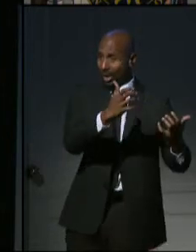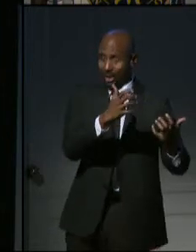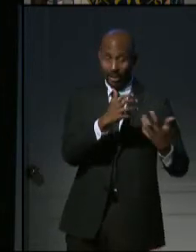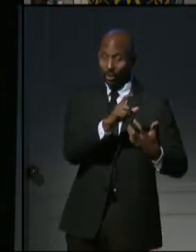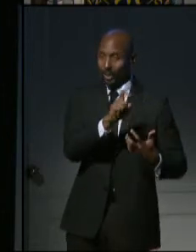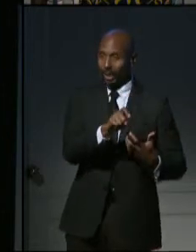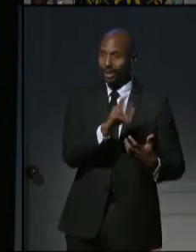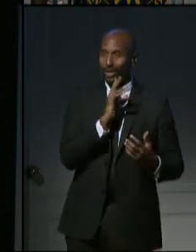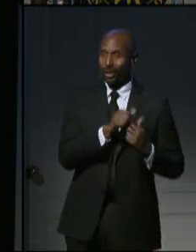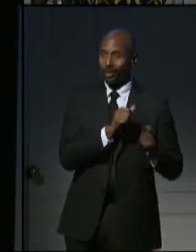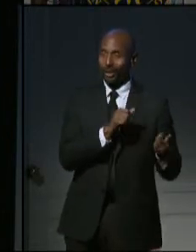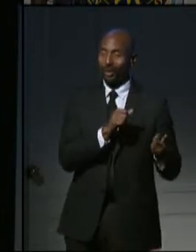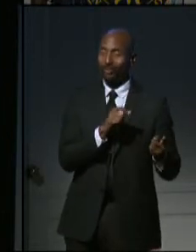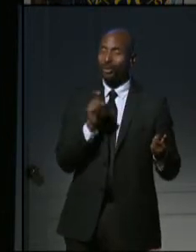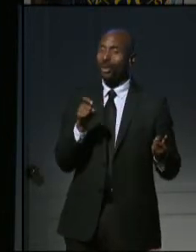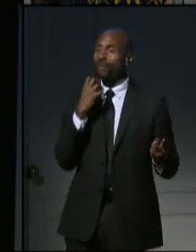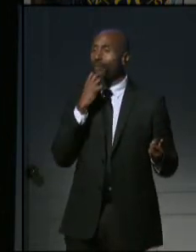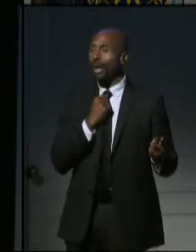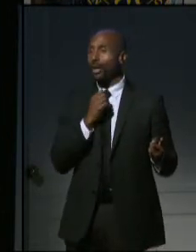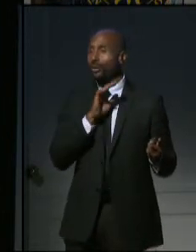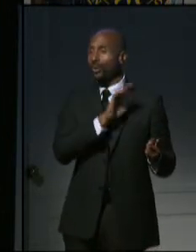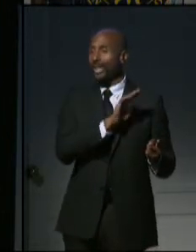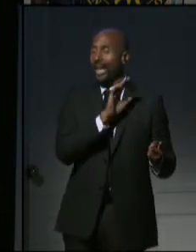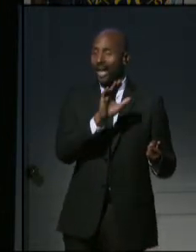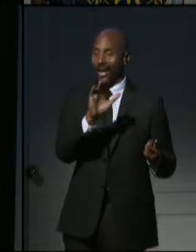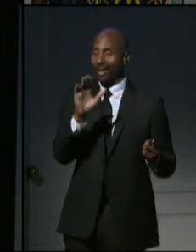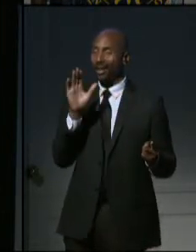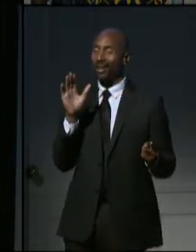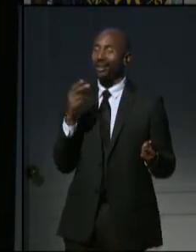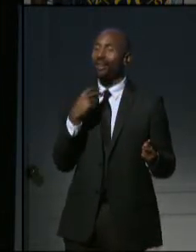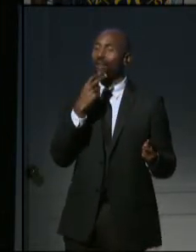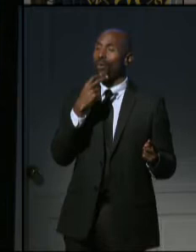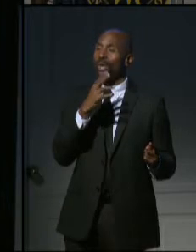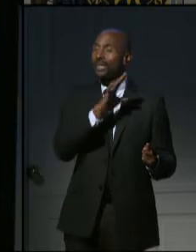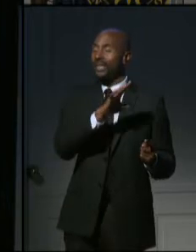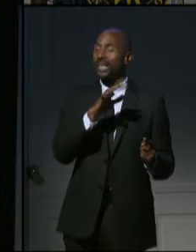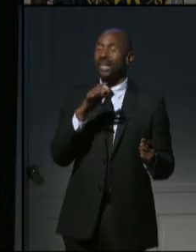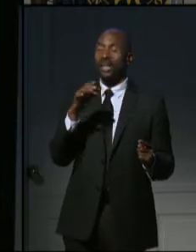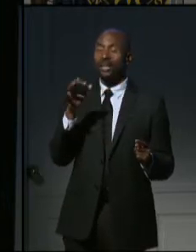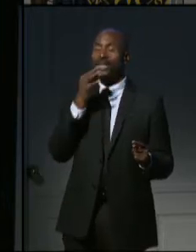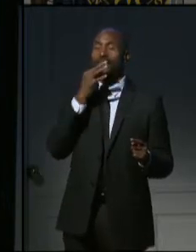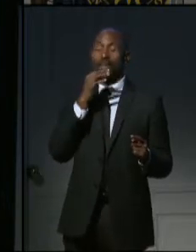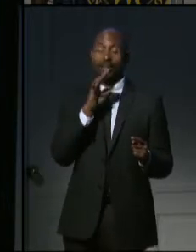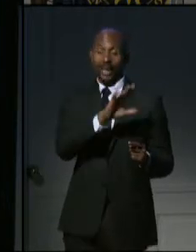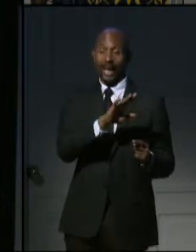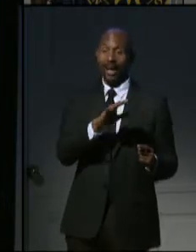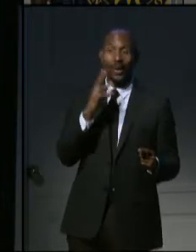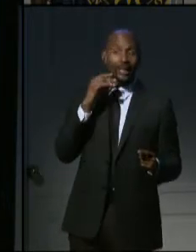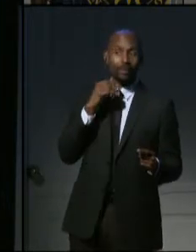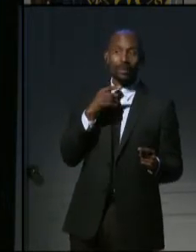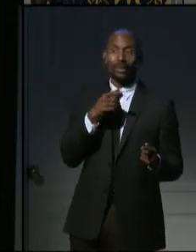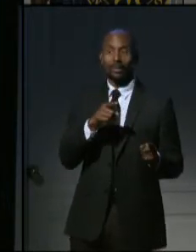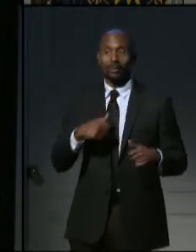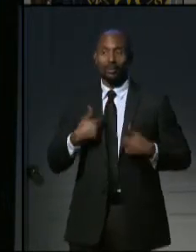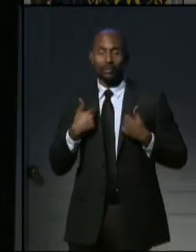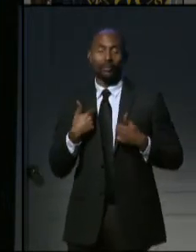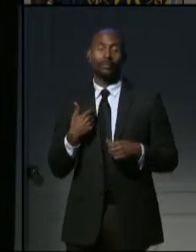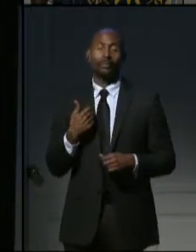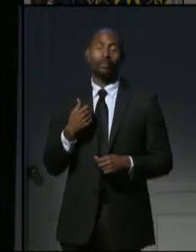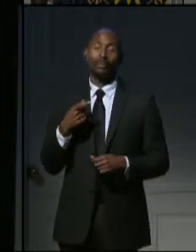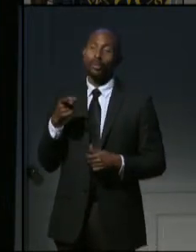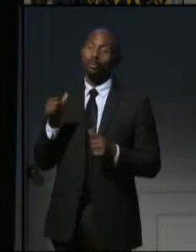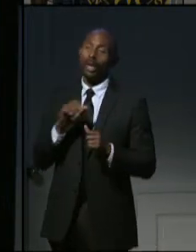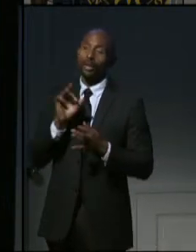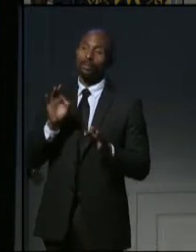their voices and their expertise. This is their lived experience. And you're trying to improve the design of whatever you're doing. You're not trying